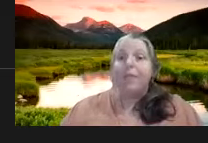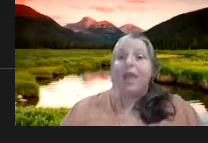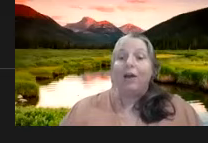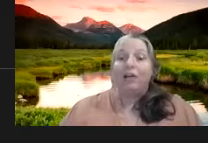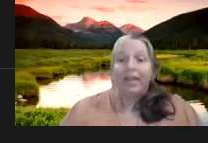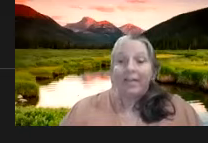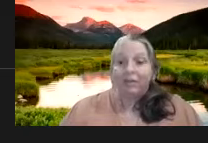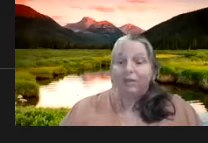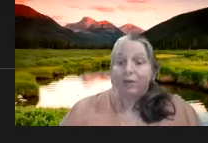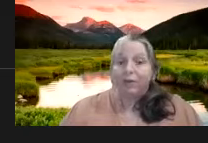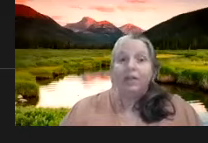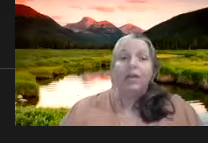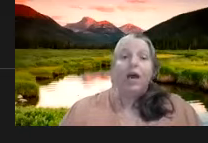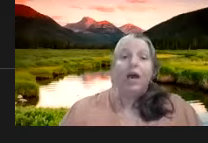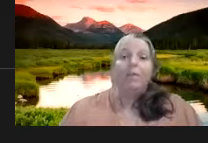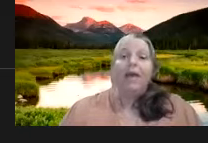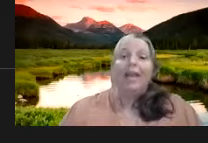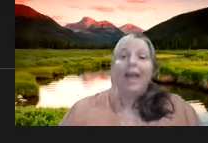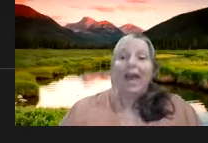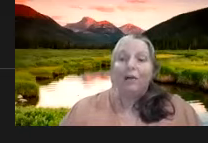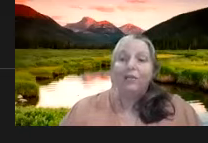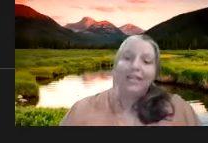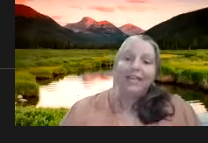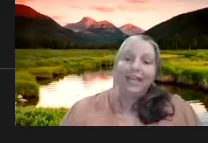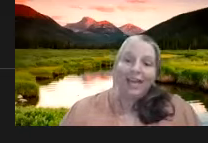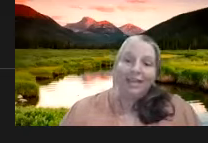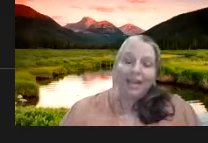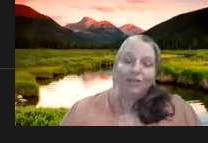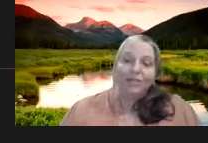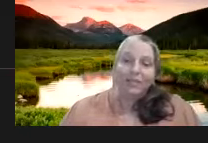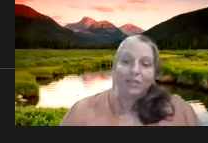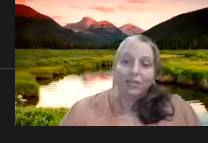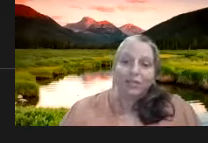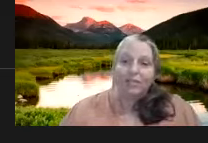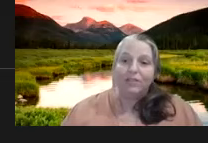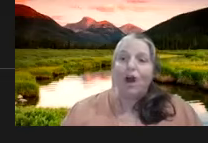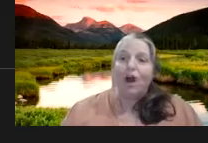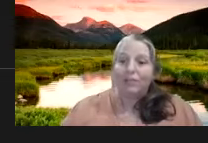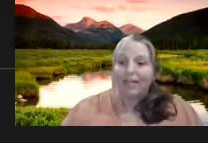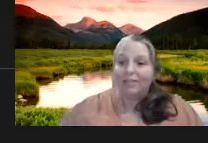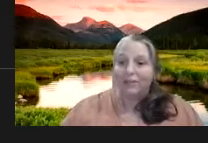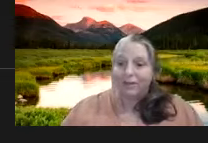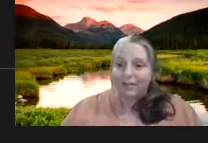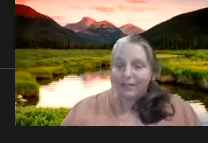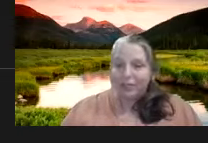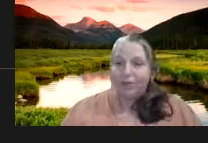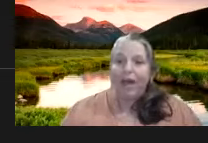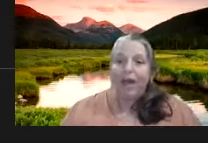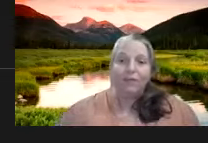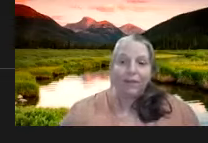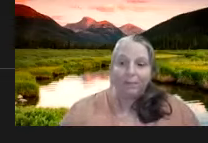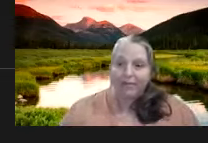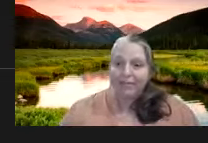services? How could they get food? And how did they get and transition to these online services?